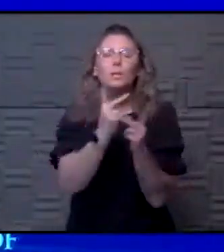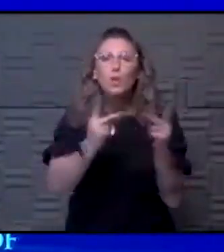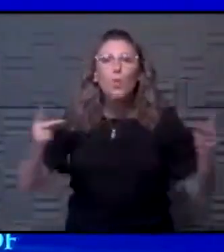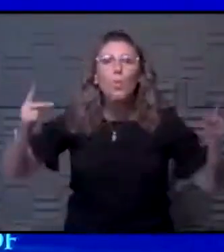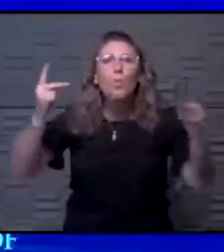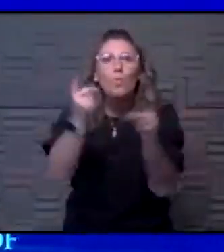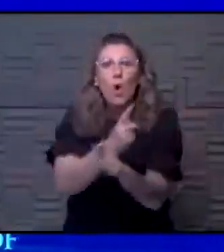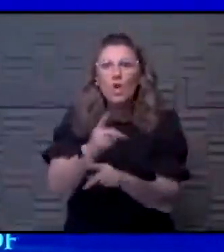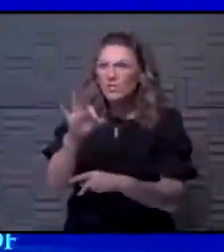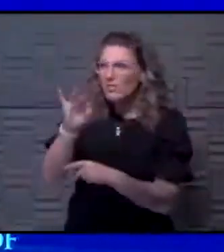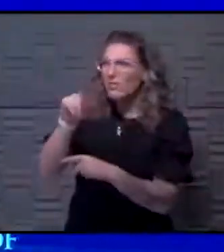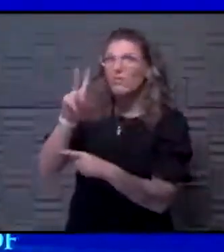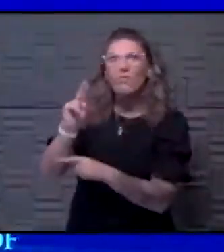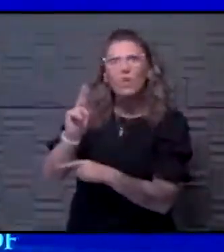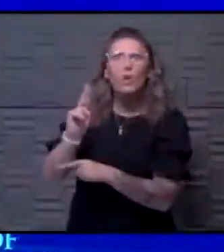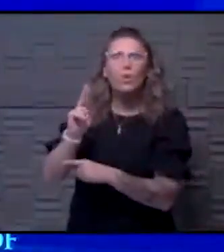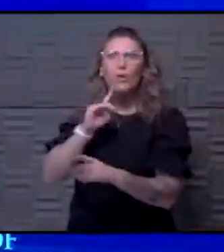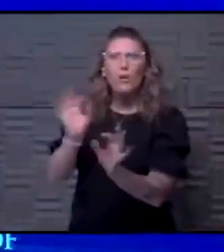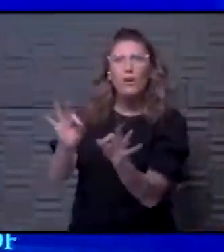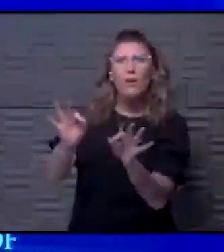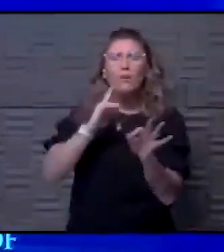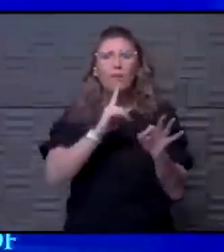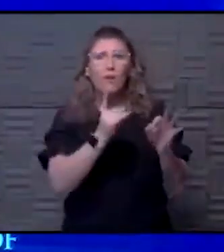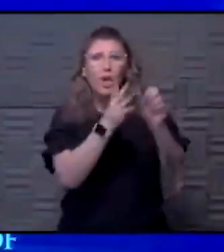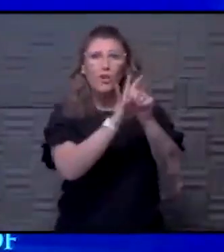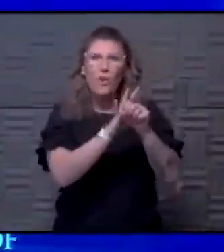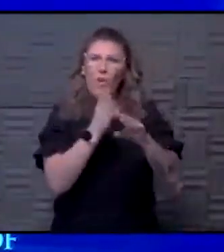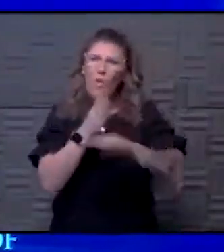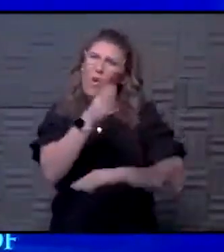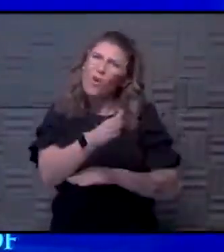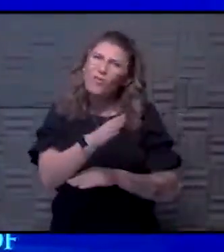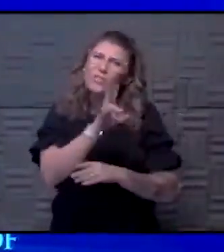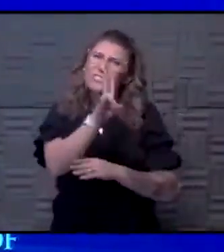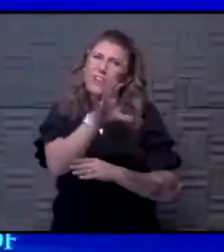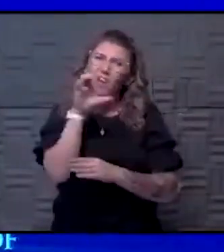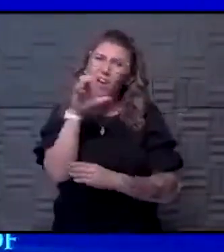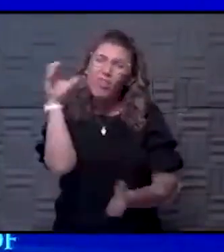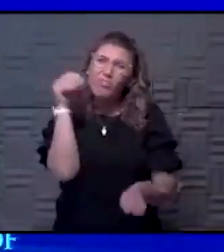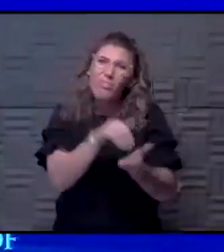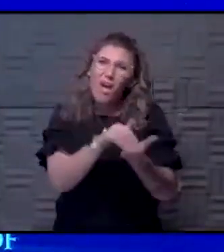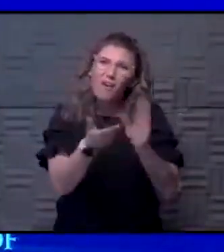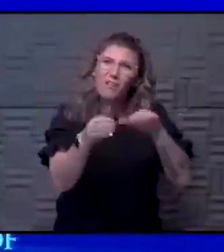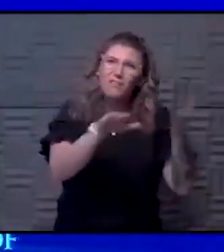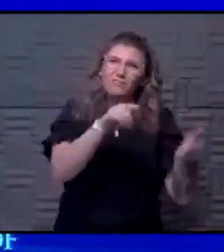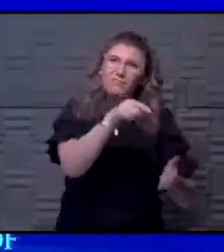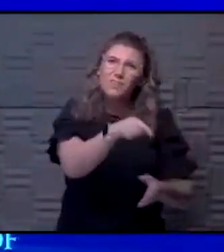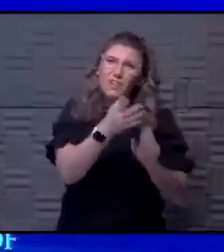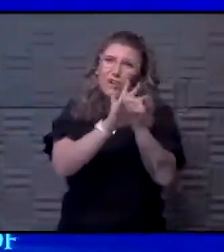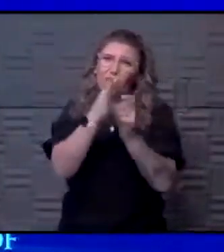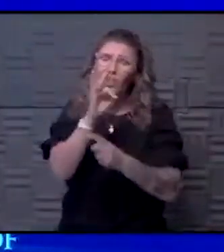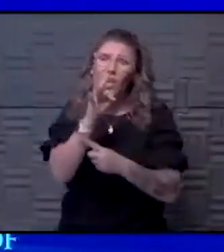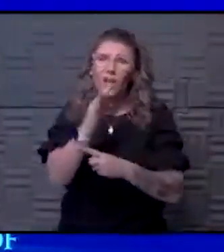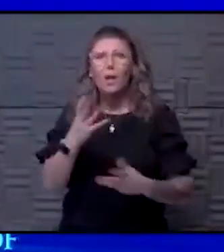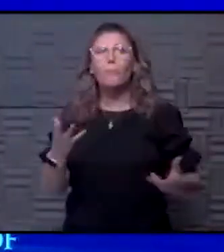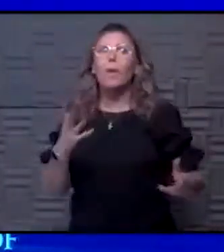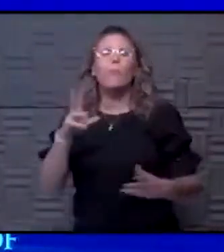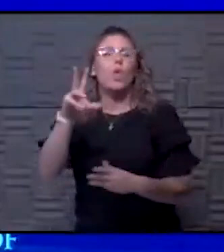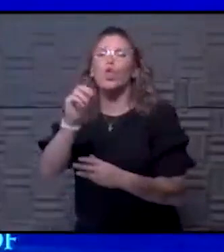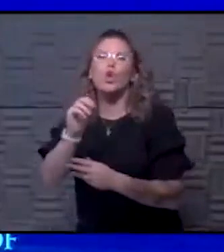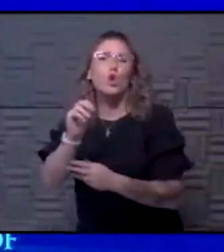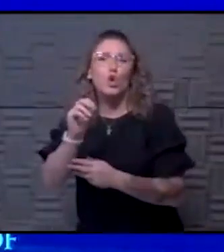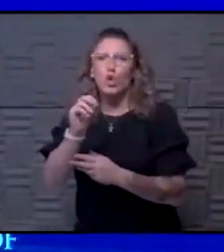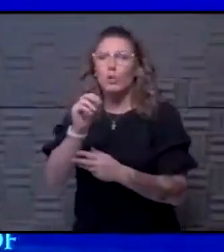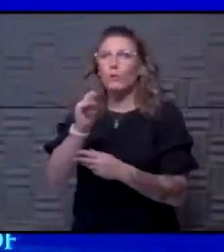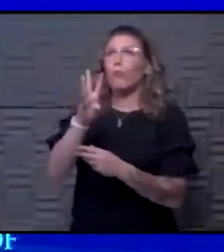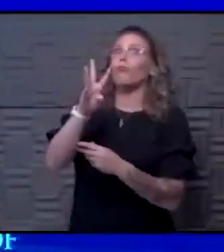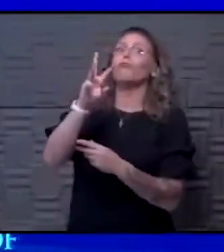worse than the flu, right? We've had over almost 700,000 deaths from COVID-19, and we have maybe 30,000 or 40,000 in a